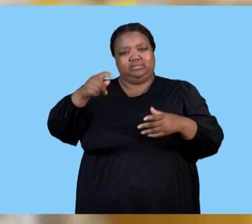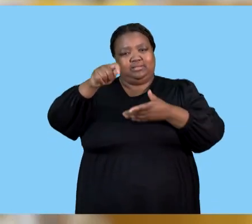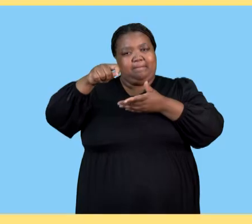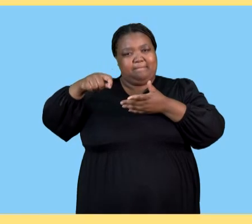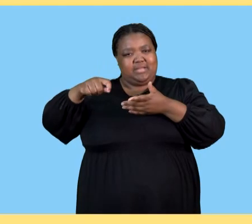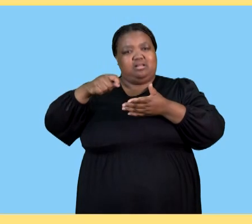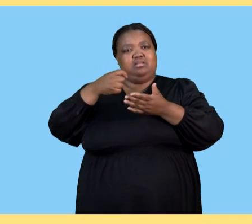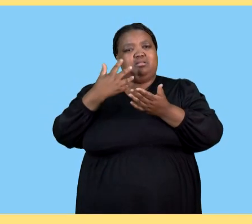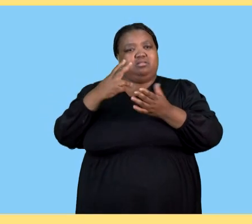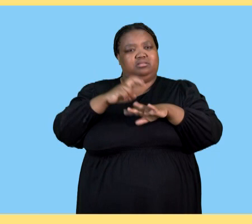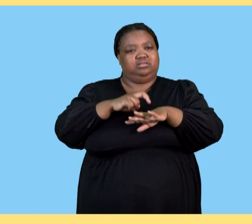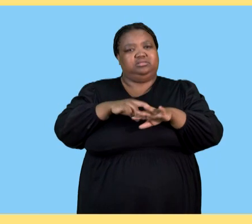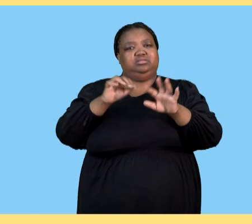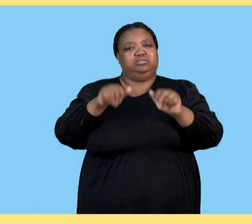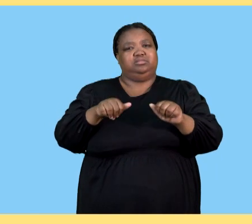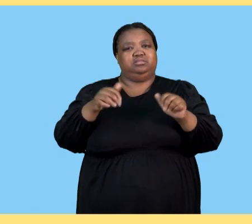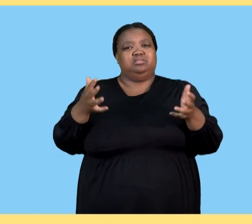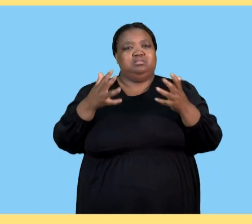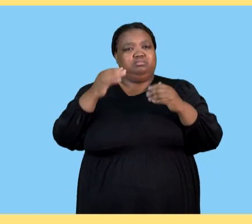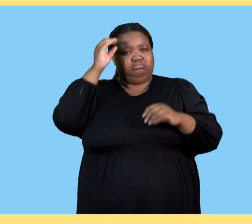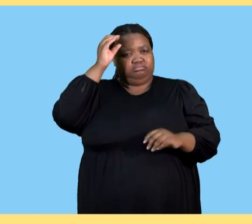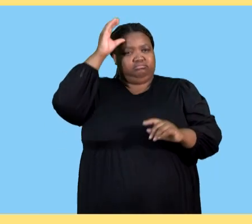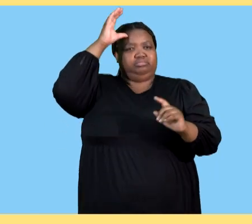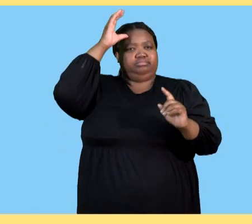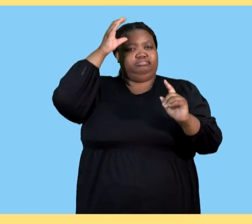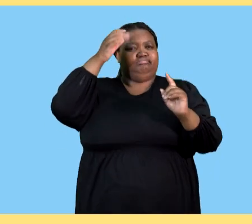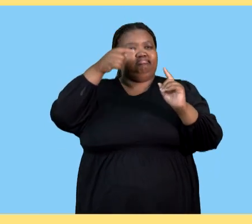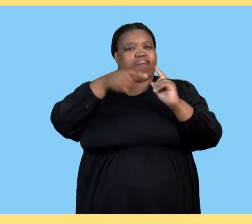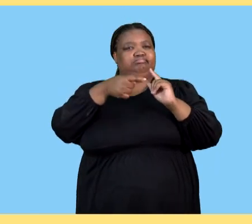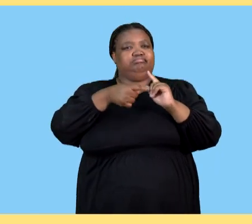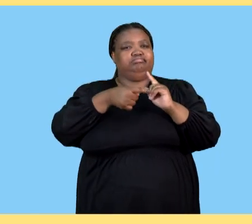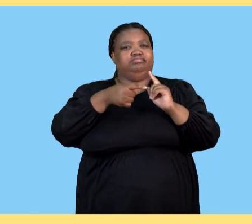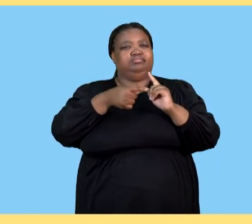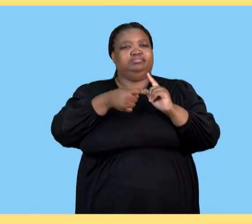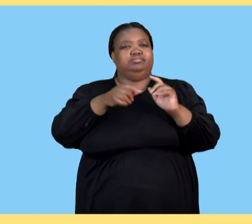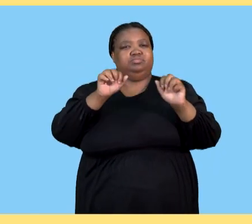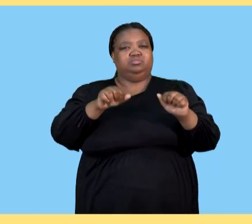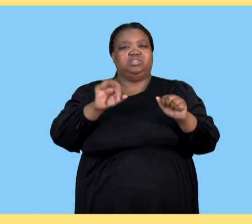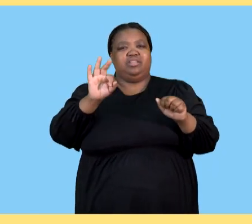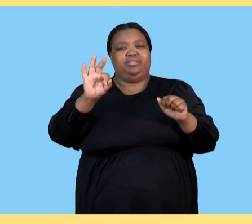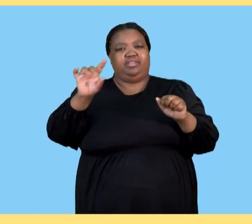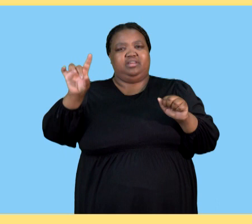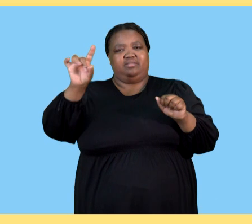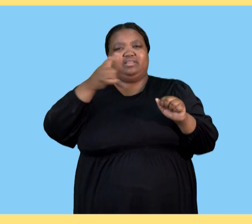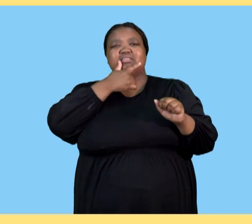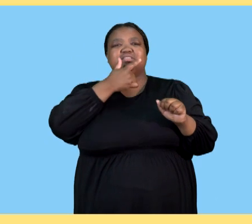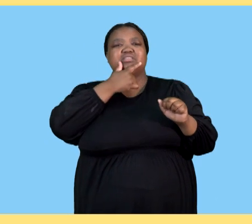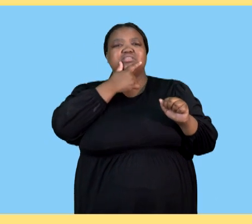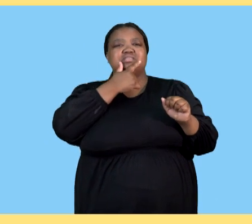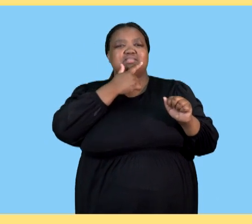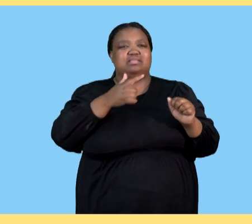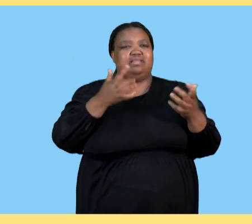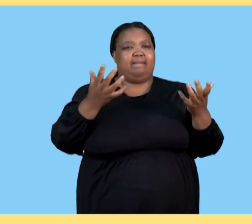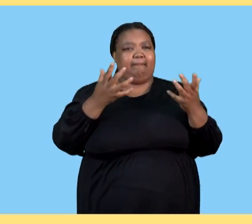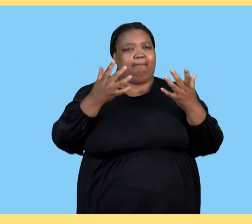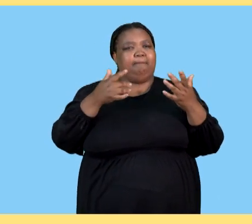pencil. We have an extract of a pre-adjustment trial balance of deals traders on the 31st of December.